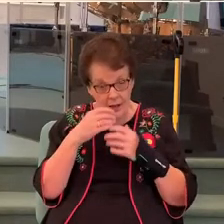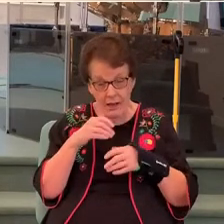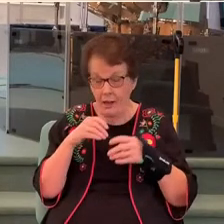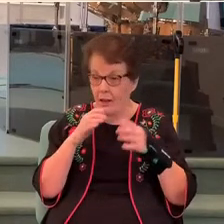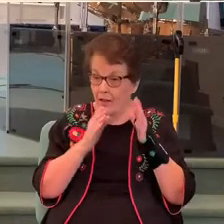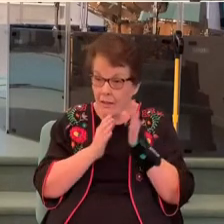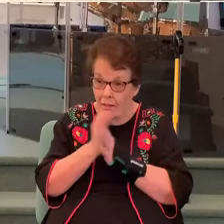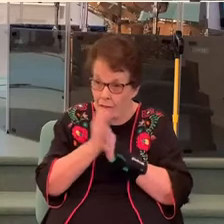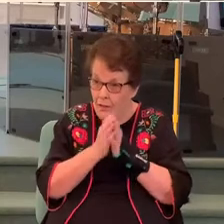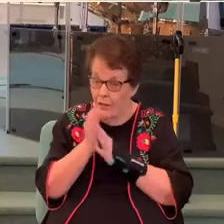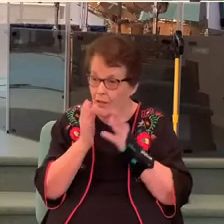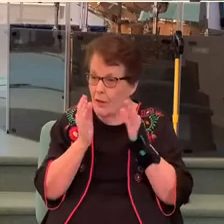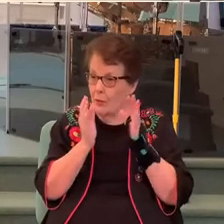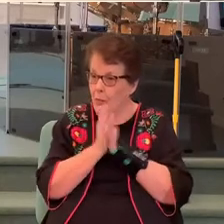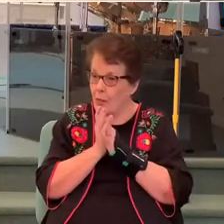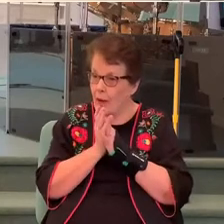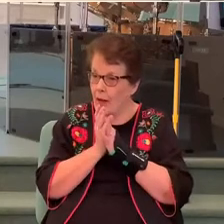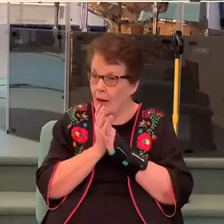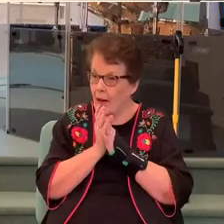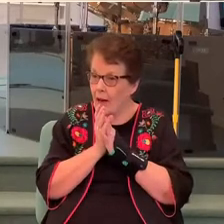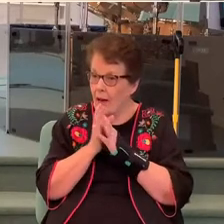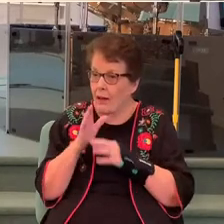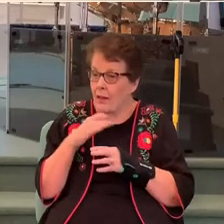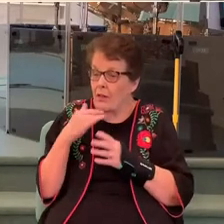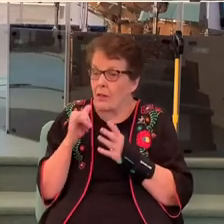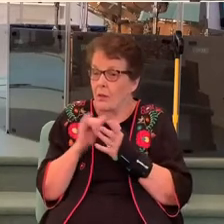Do we feel it when we pray?